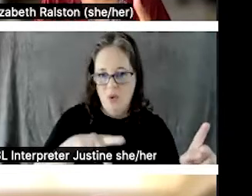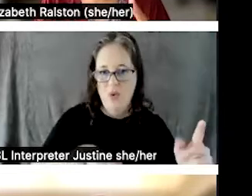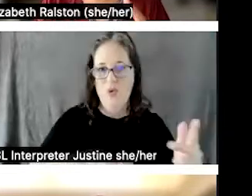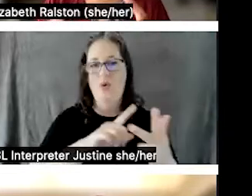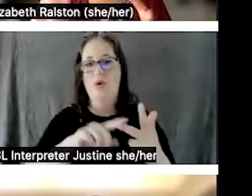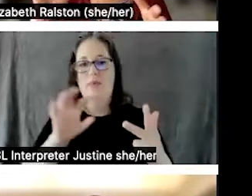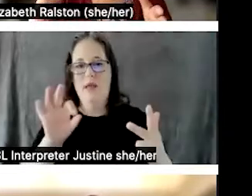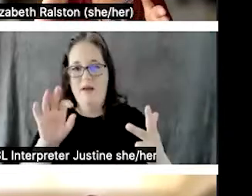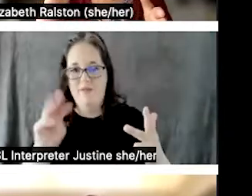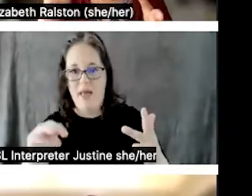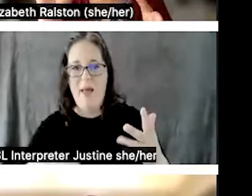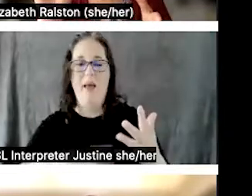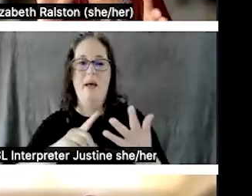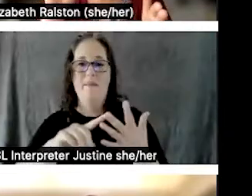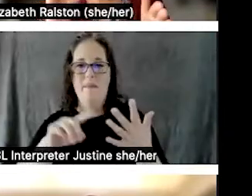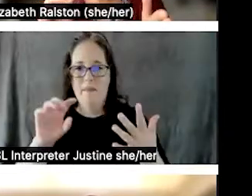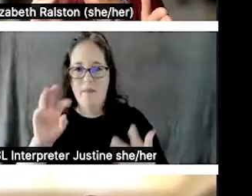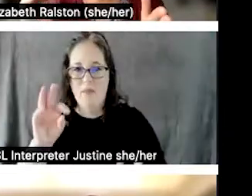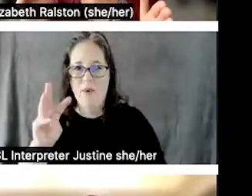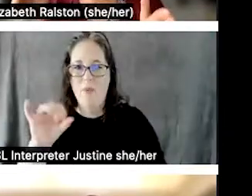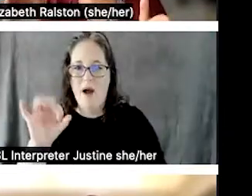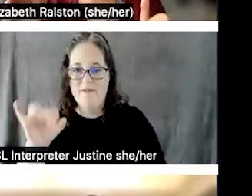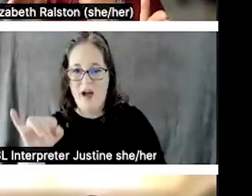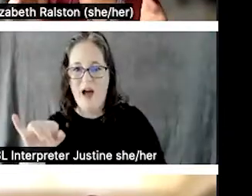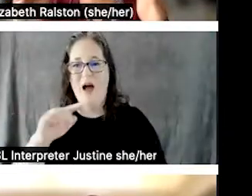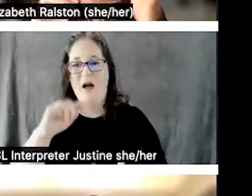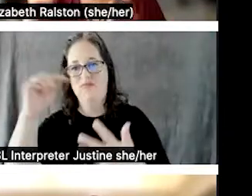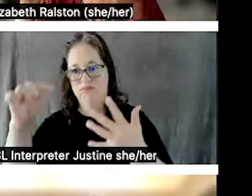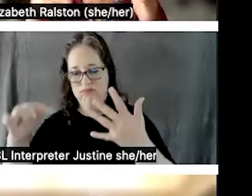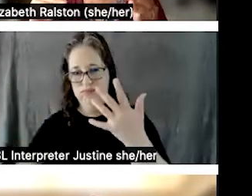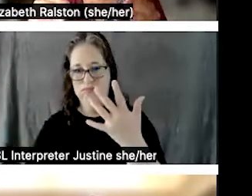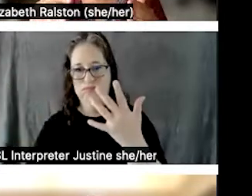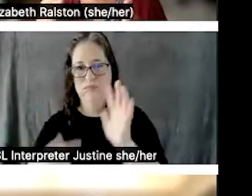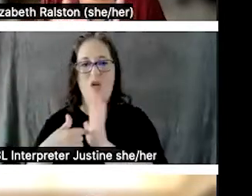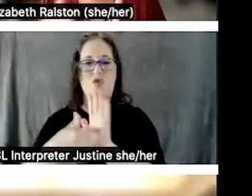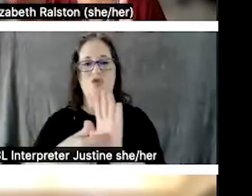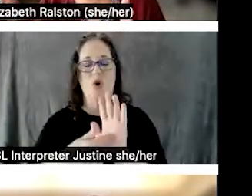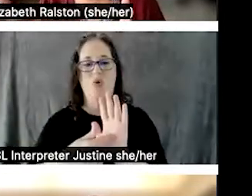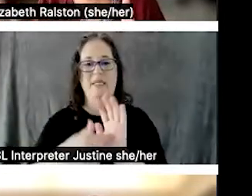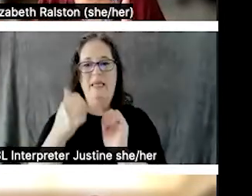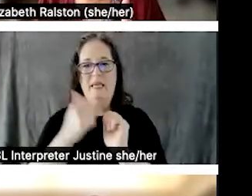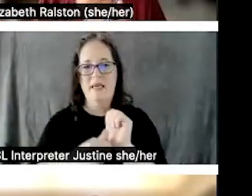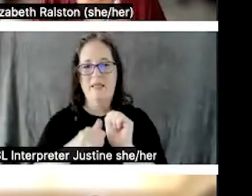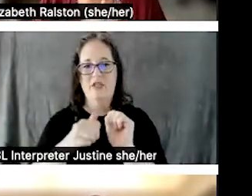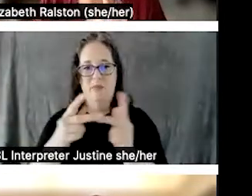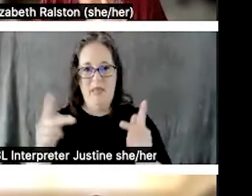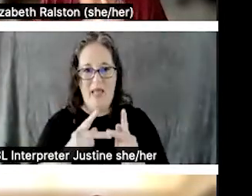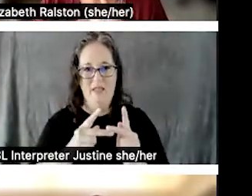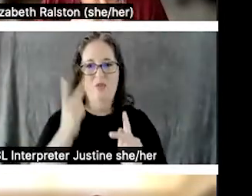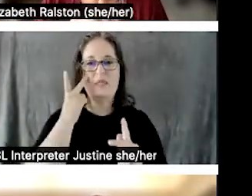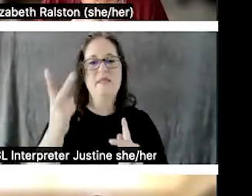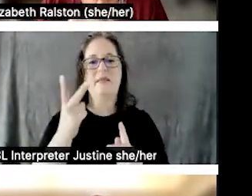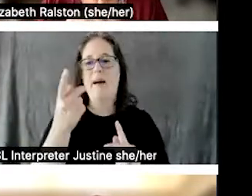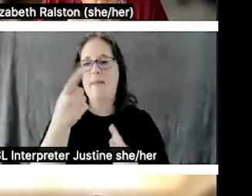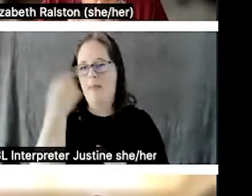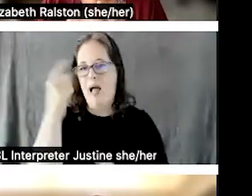etc. And so it has a dot for each place that uses which particular technology. And I